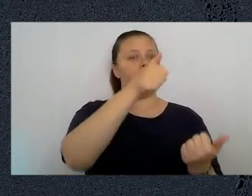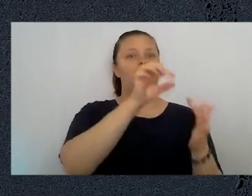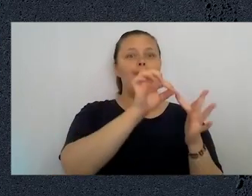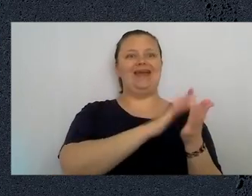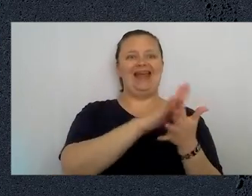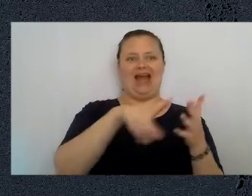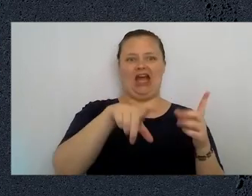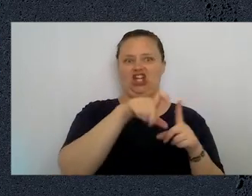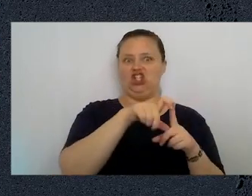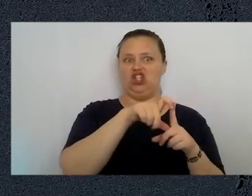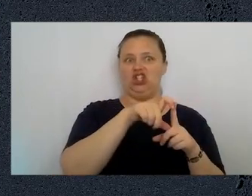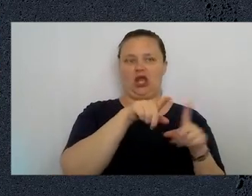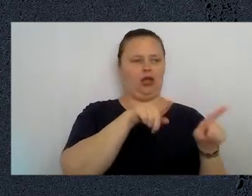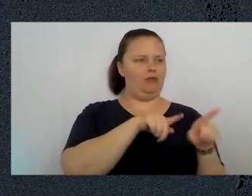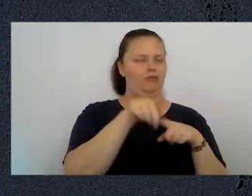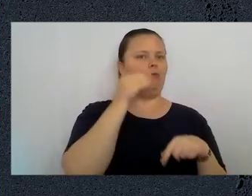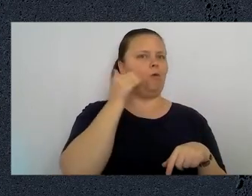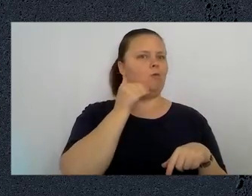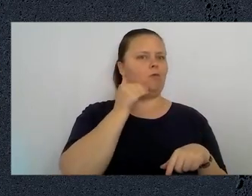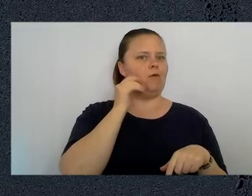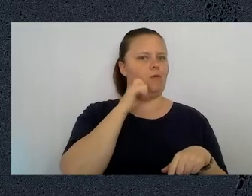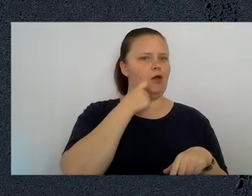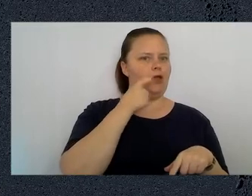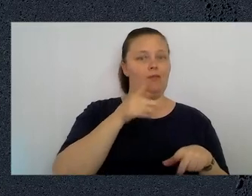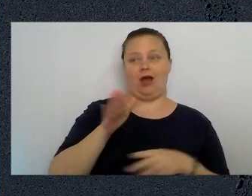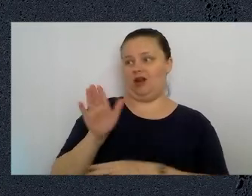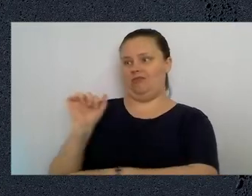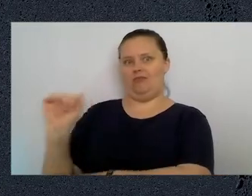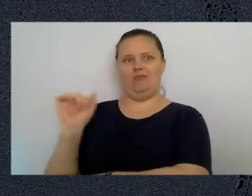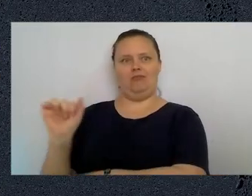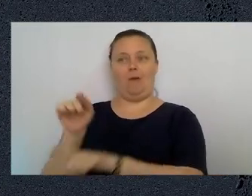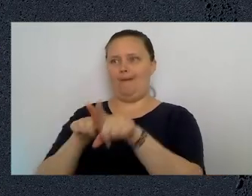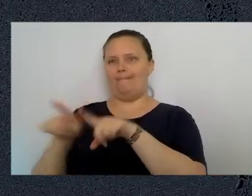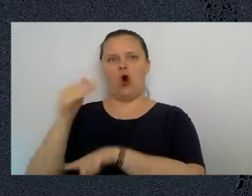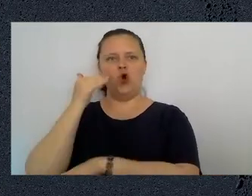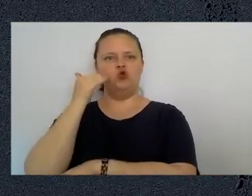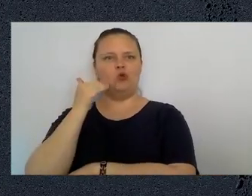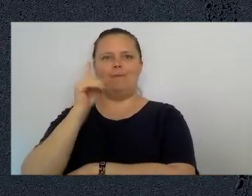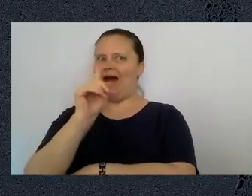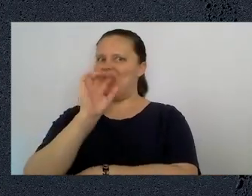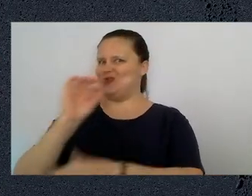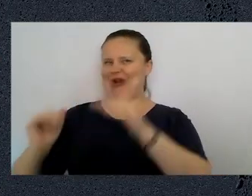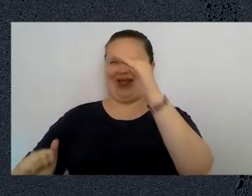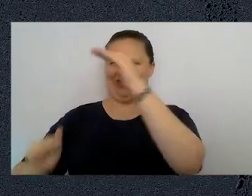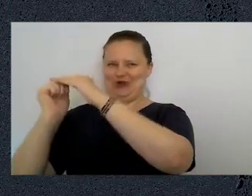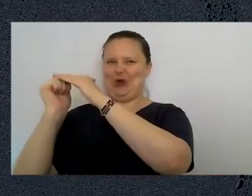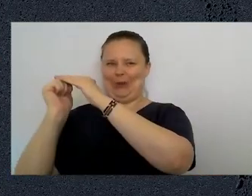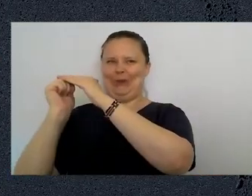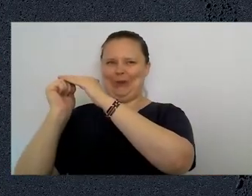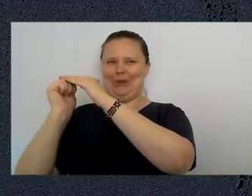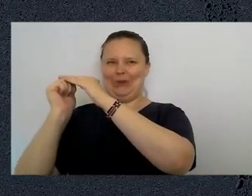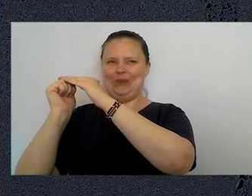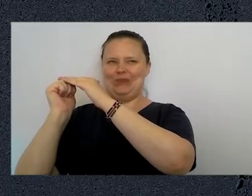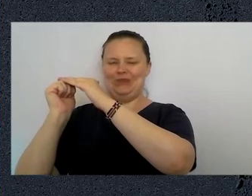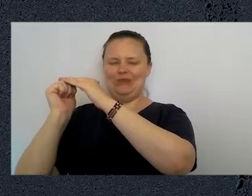Very keen, majority women. Mm. In your field, majority women, but not at the top. Right? And so